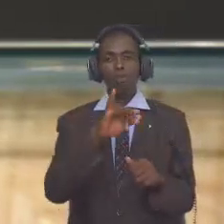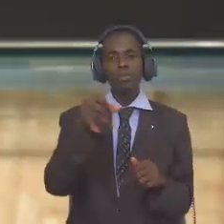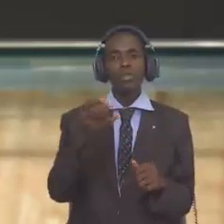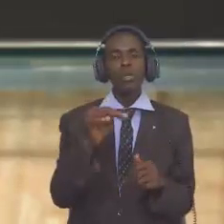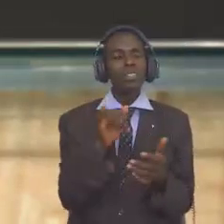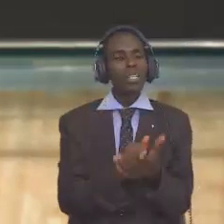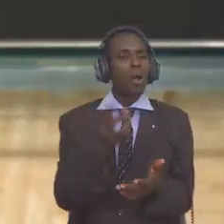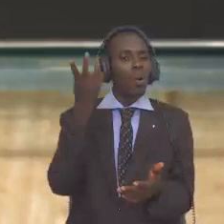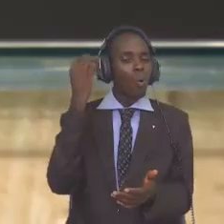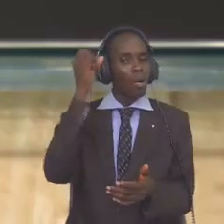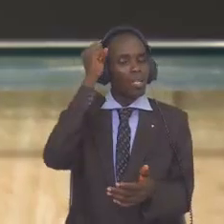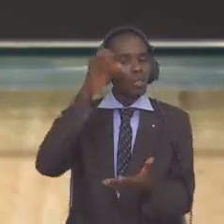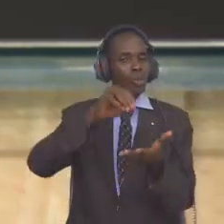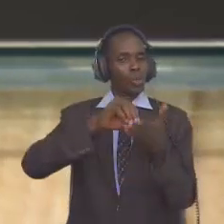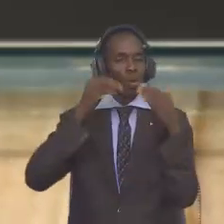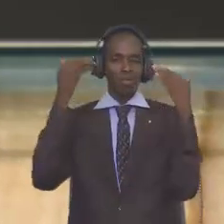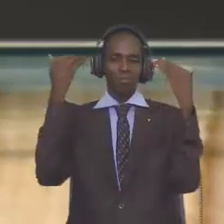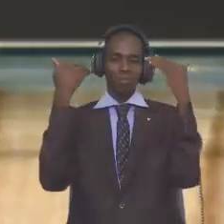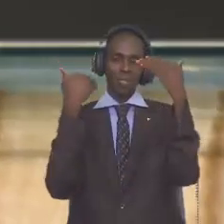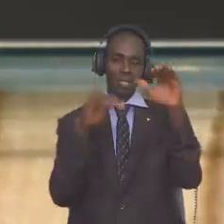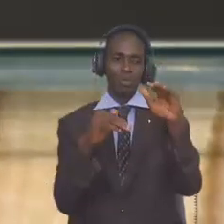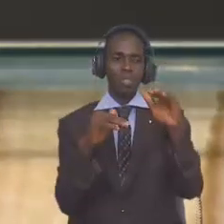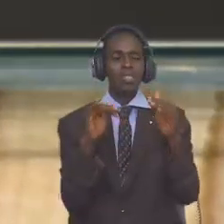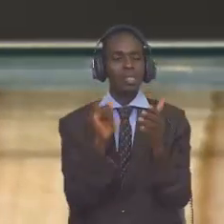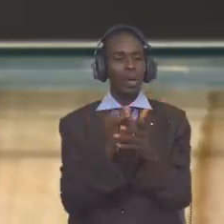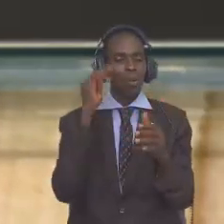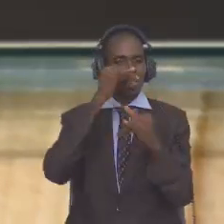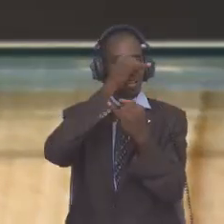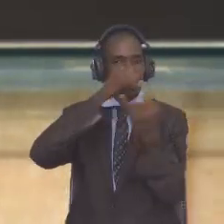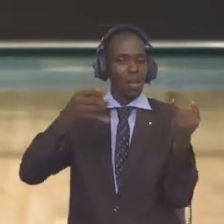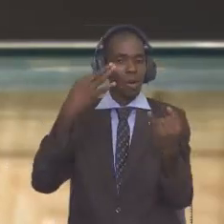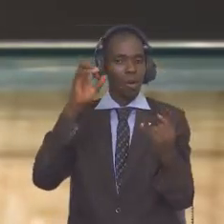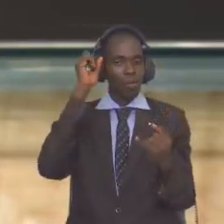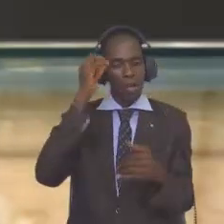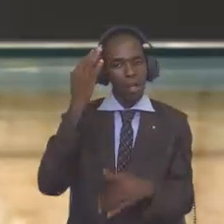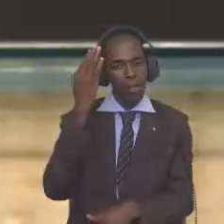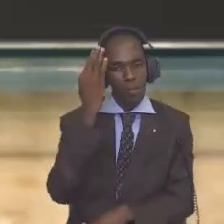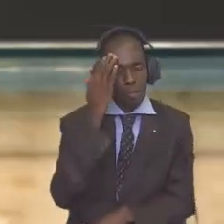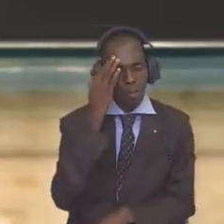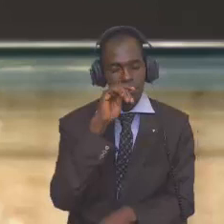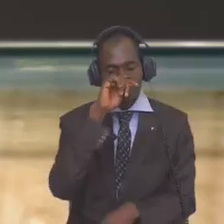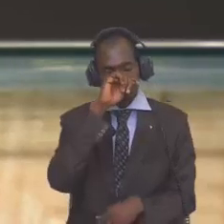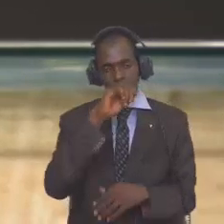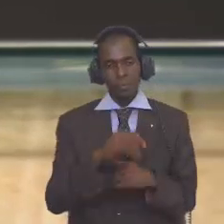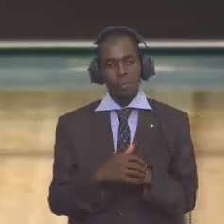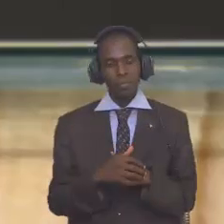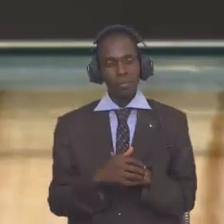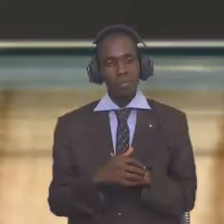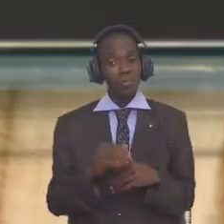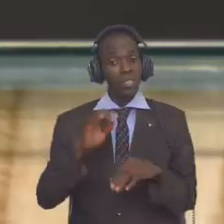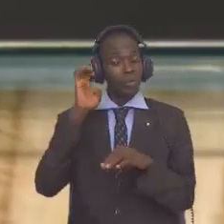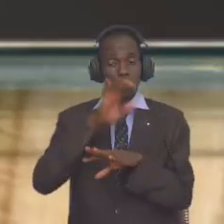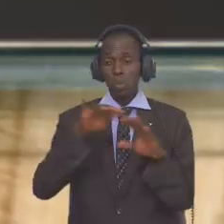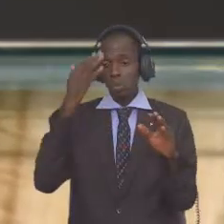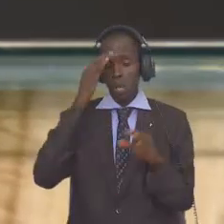was his limit. That was the ceiling of his knowledge about the sanctification that Jesus prayed for. He didn't